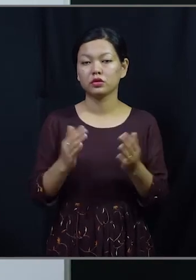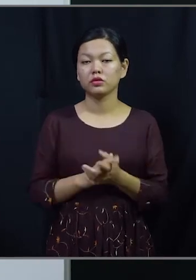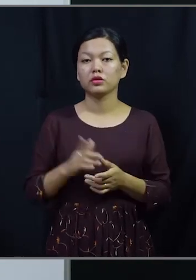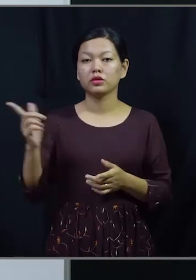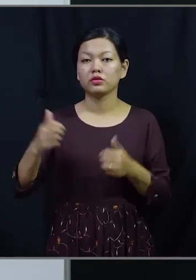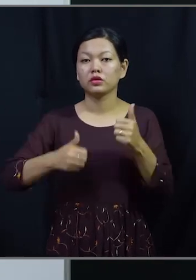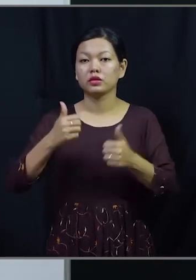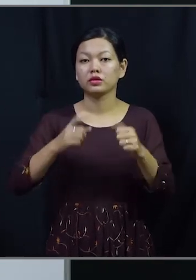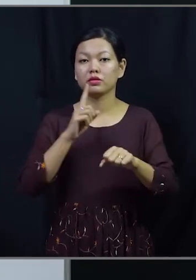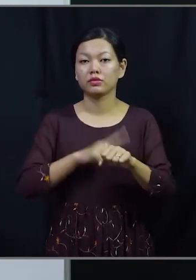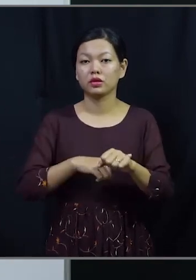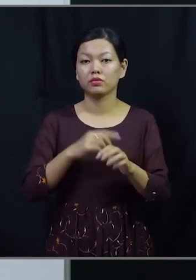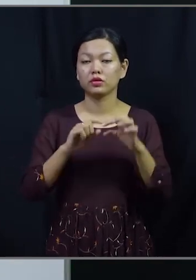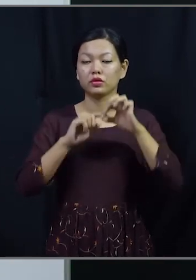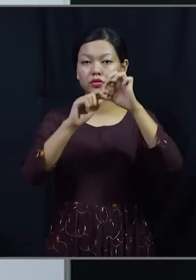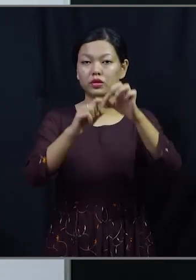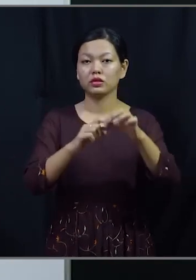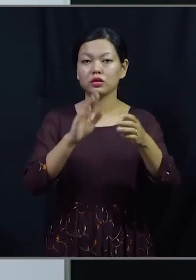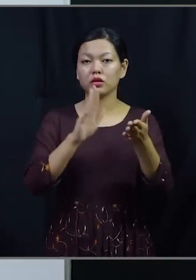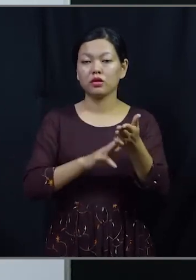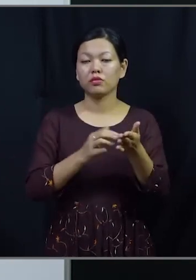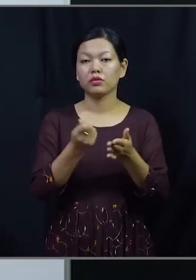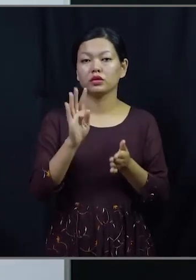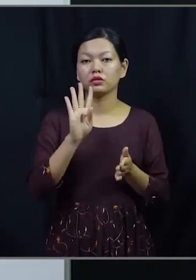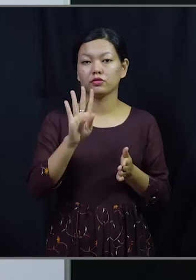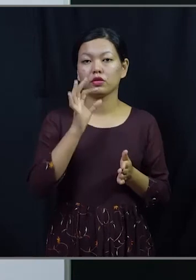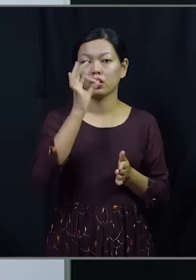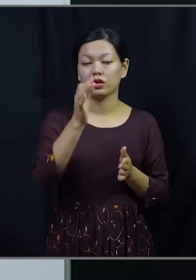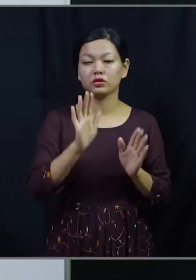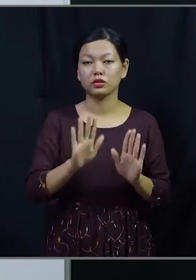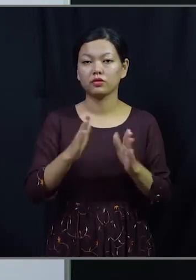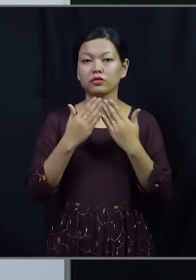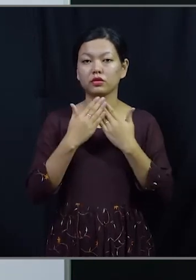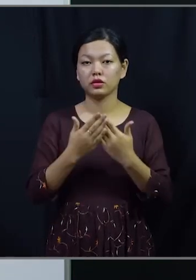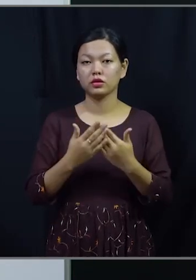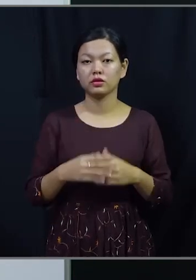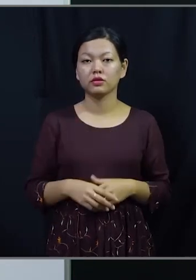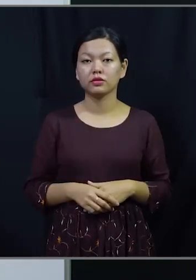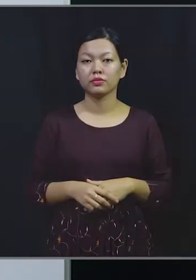of this type. That's all. Thank you.